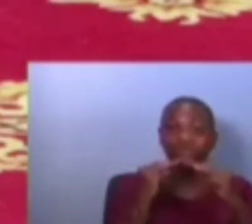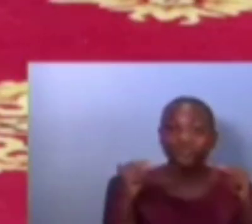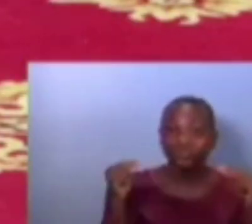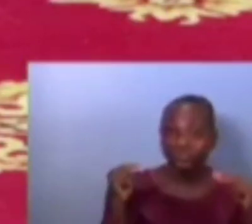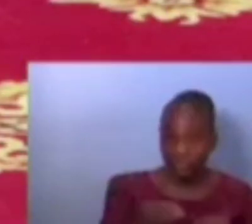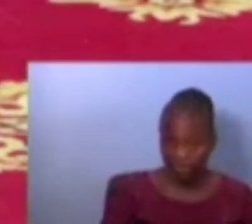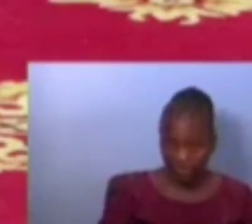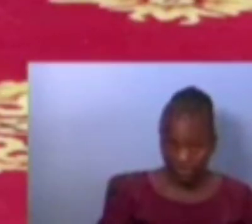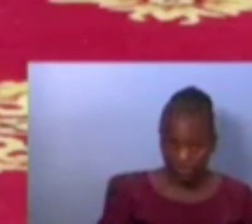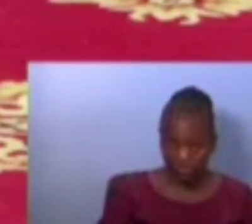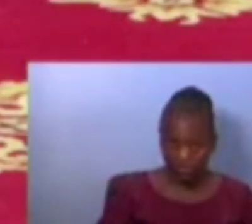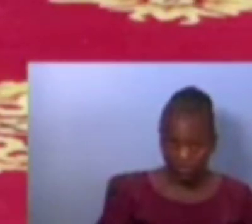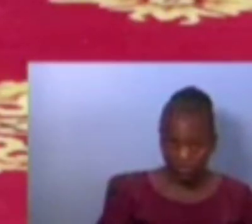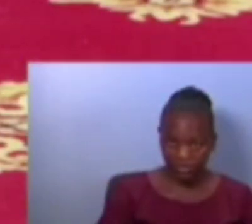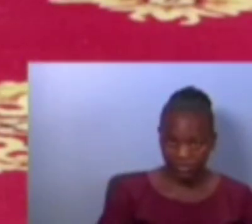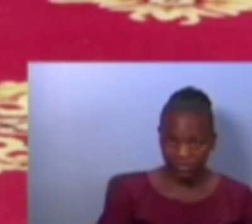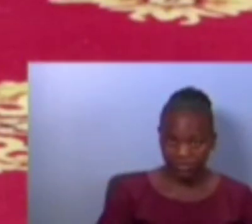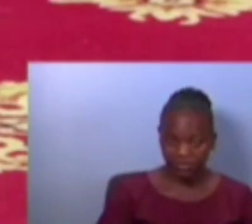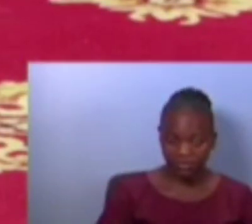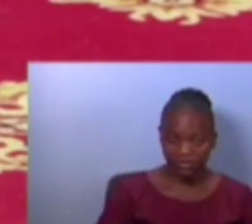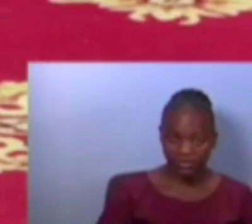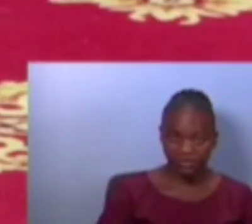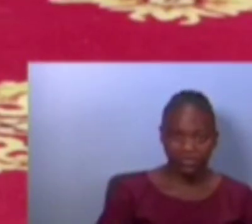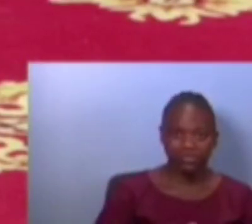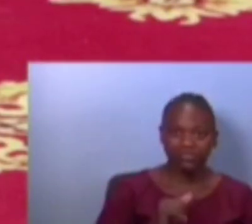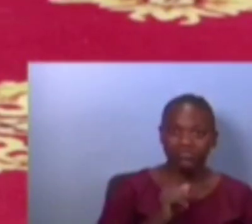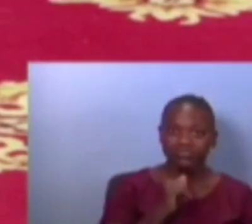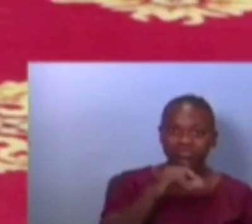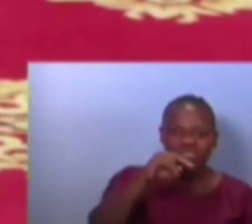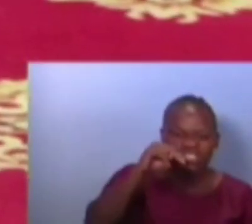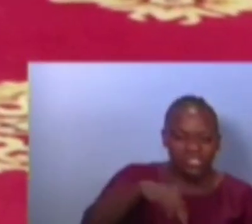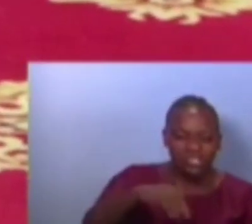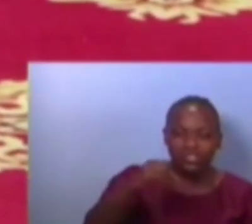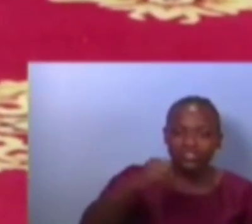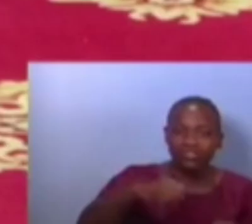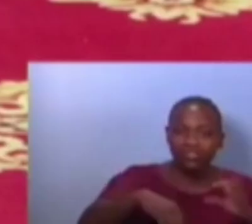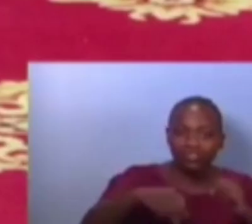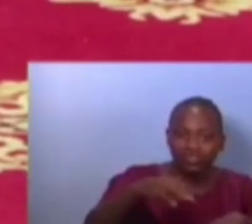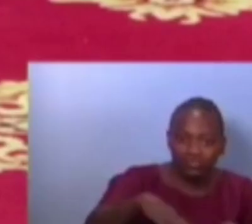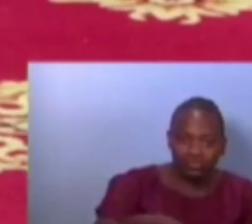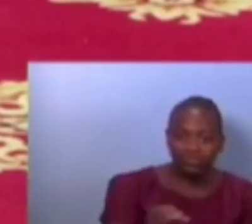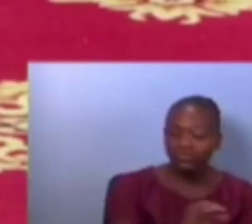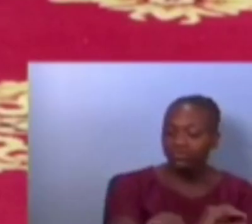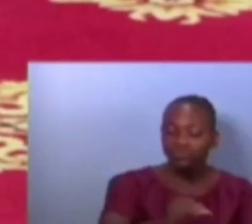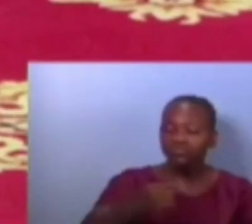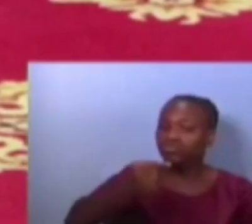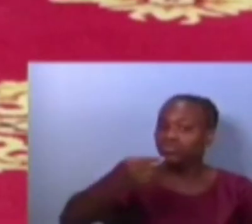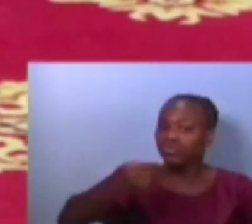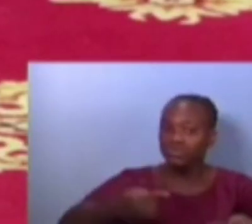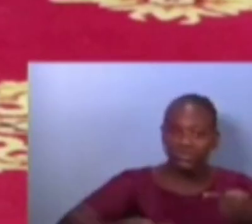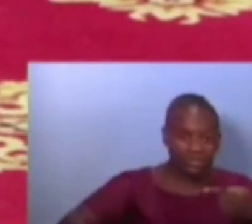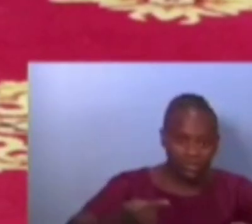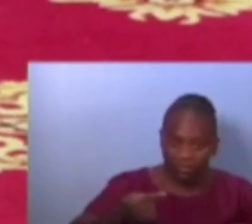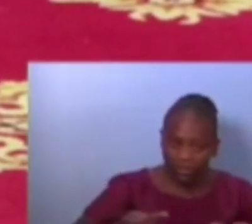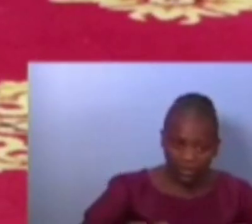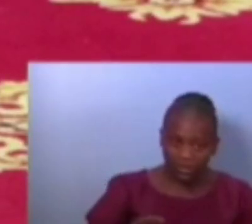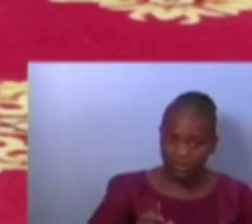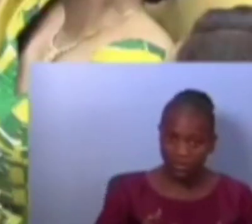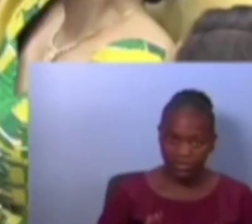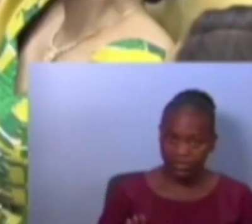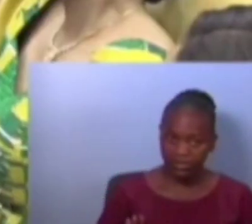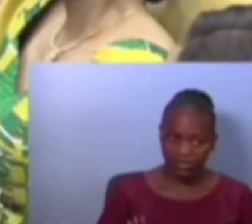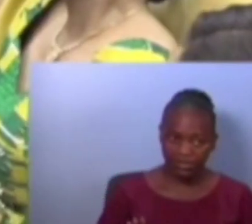motion, there must be no remark, no debate. What